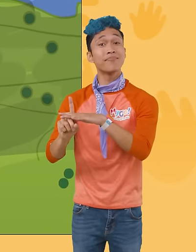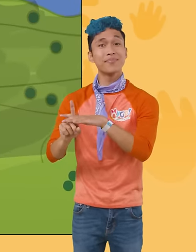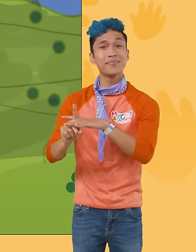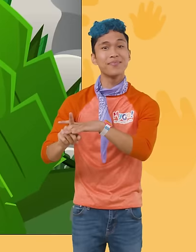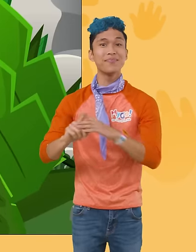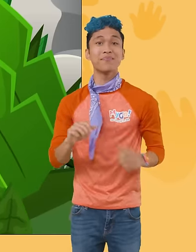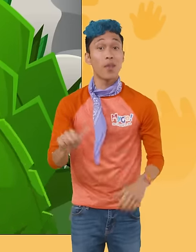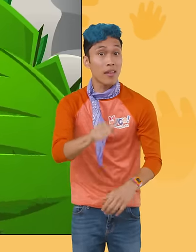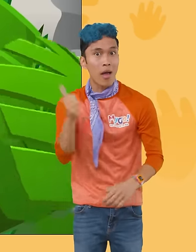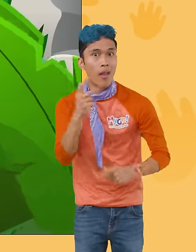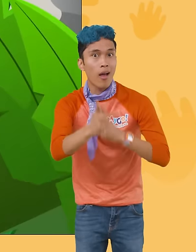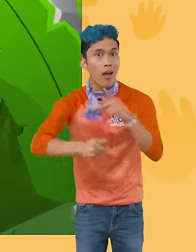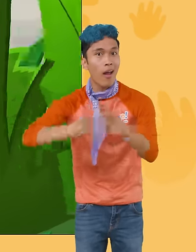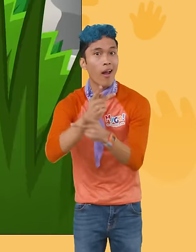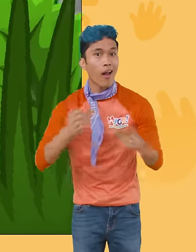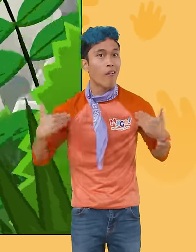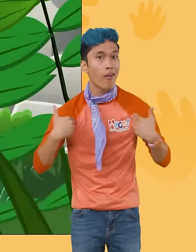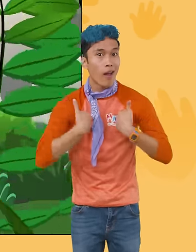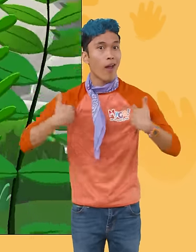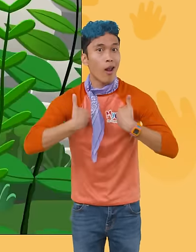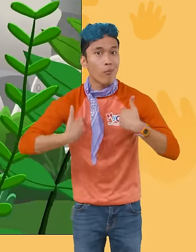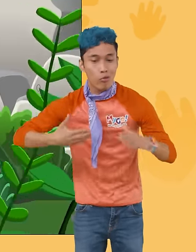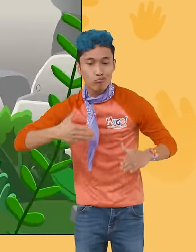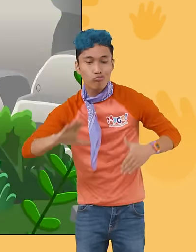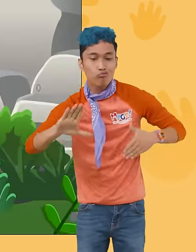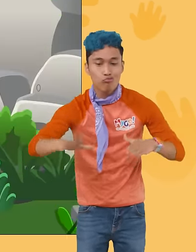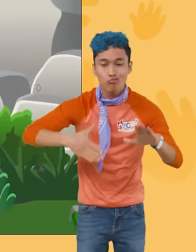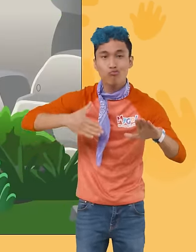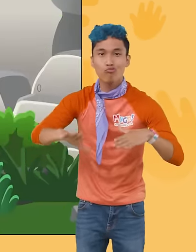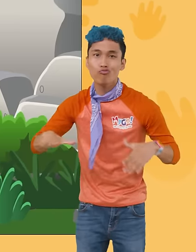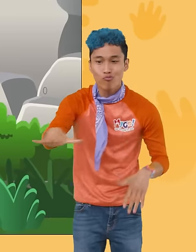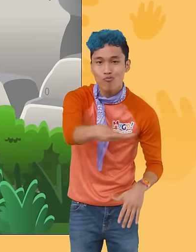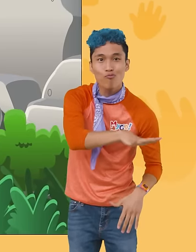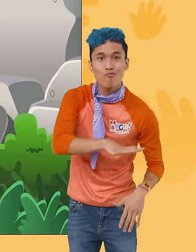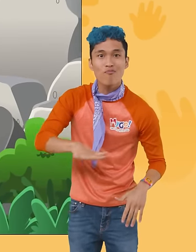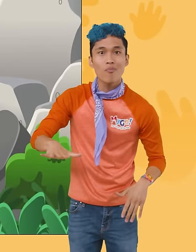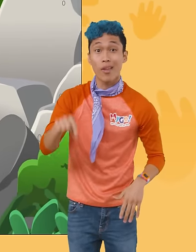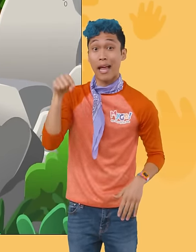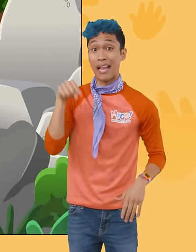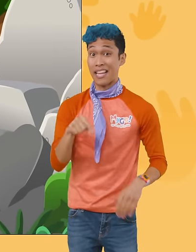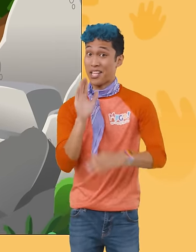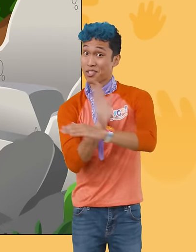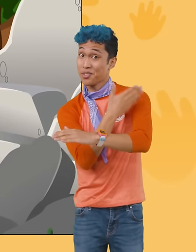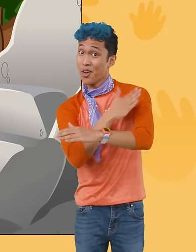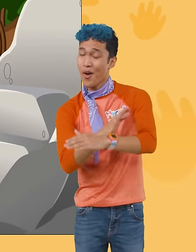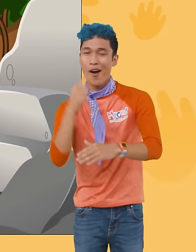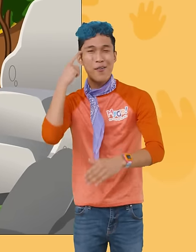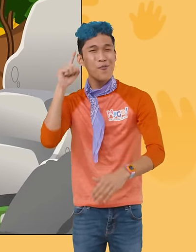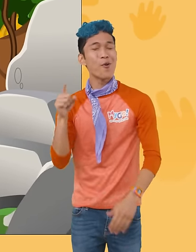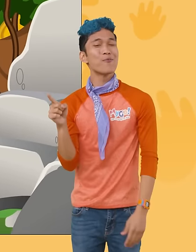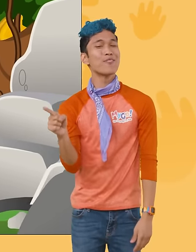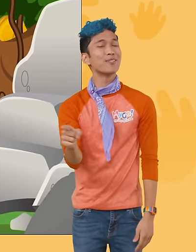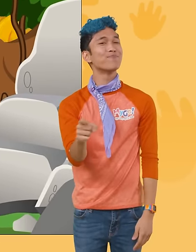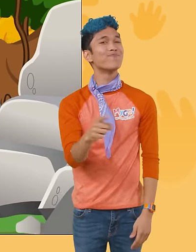existed, another kind of creature ruled the land. And this is a song